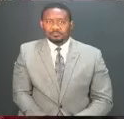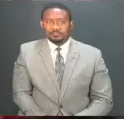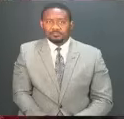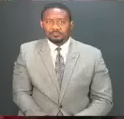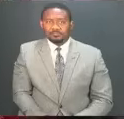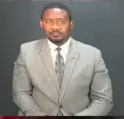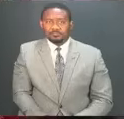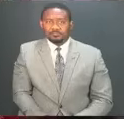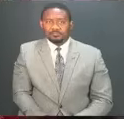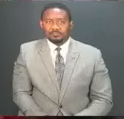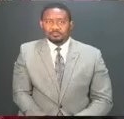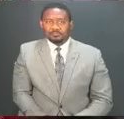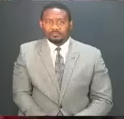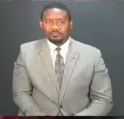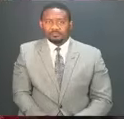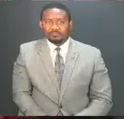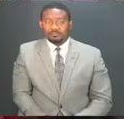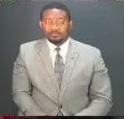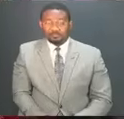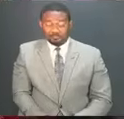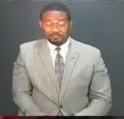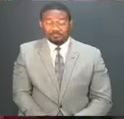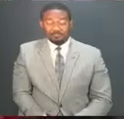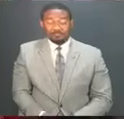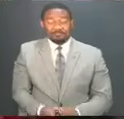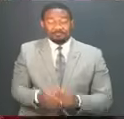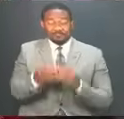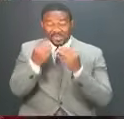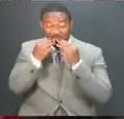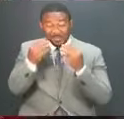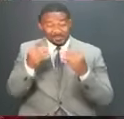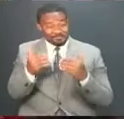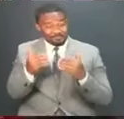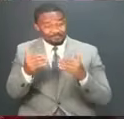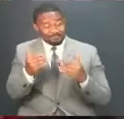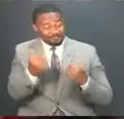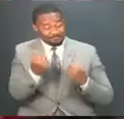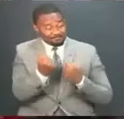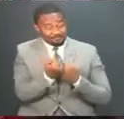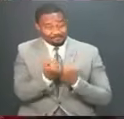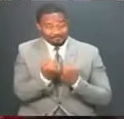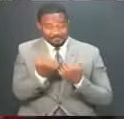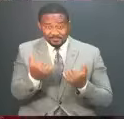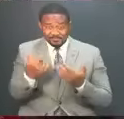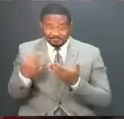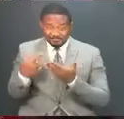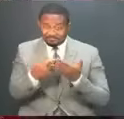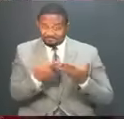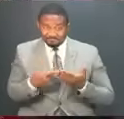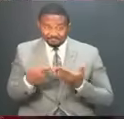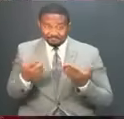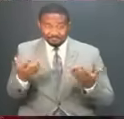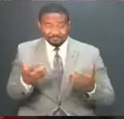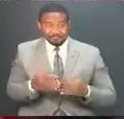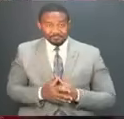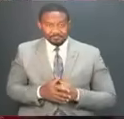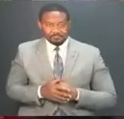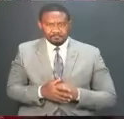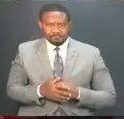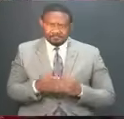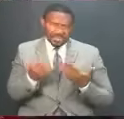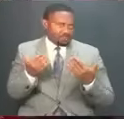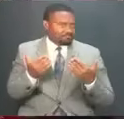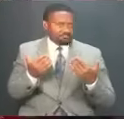Honorable members, motion moved and seconded is for the consideration of the House. Mr. Speaker, you may put the